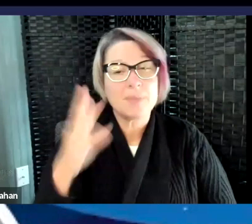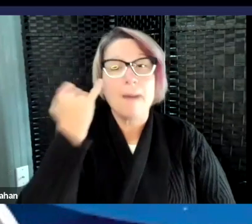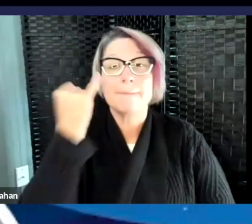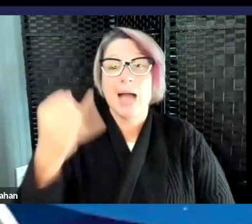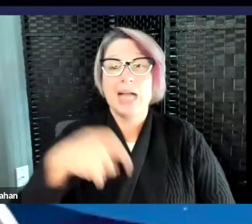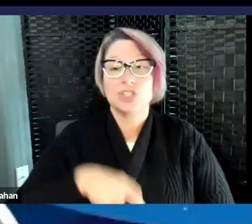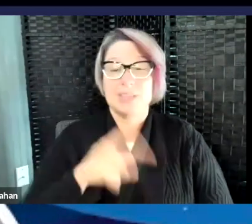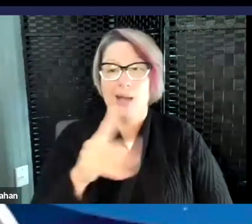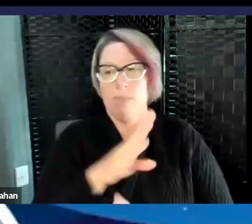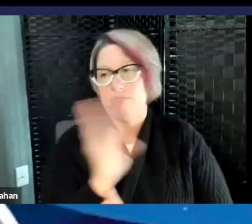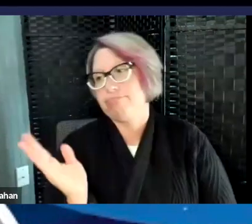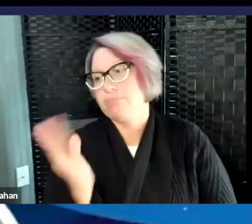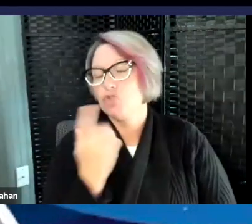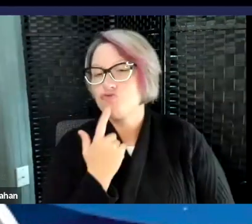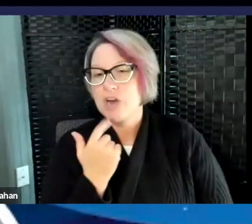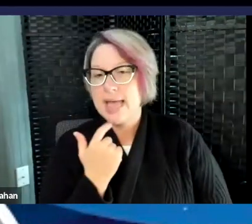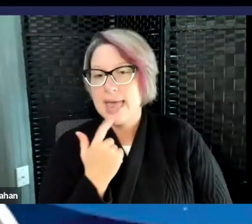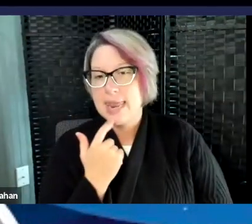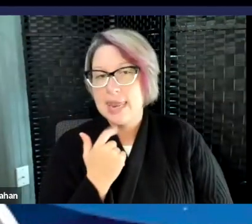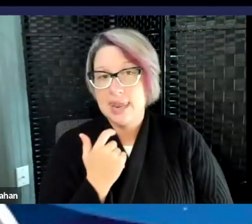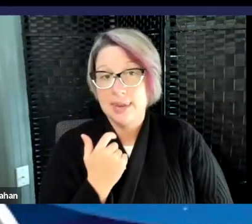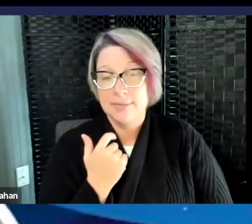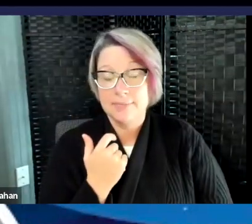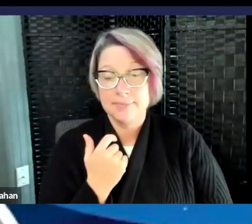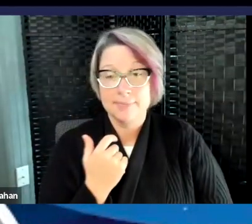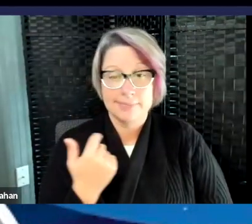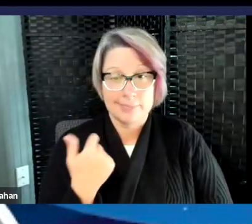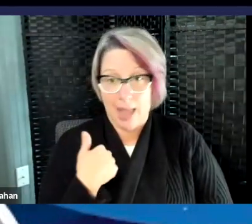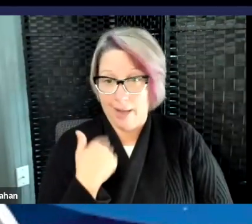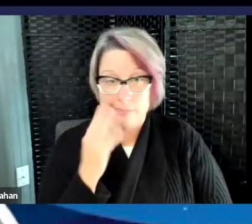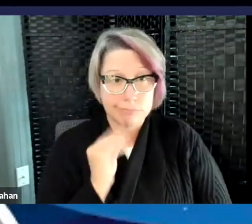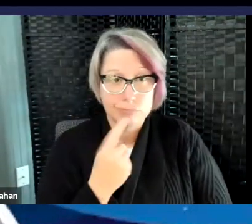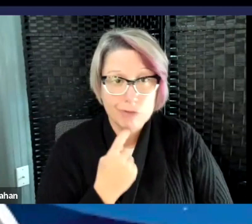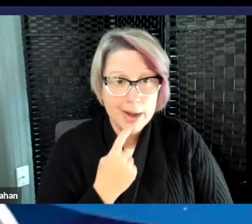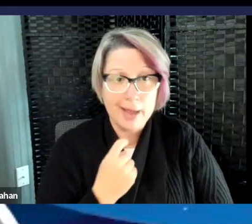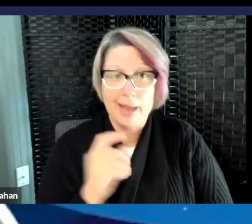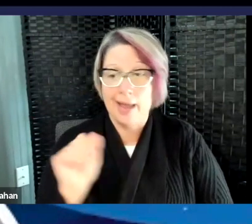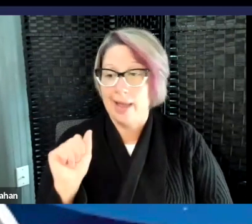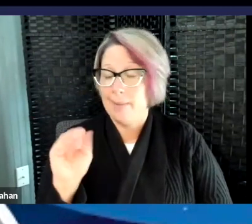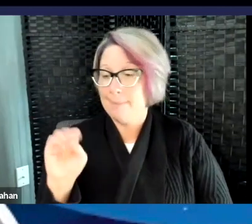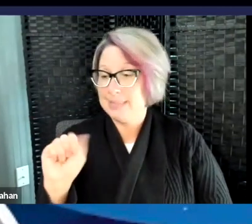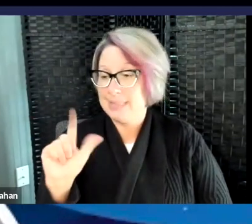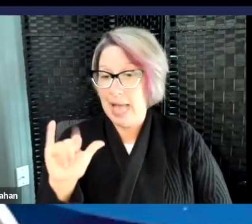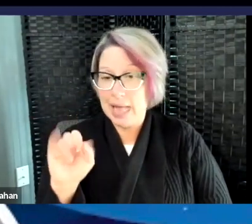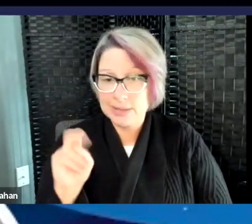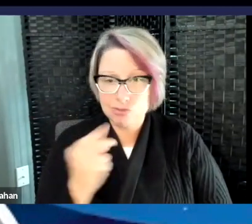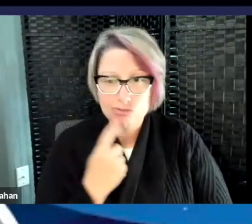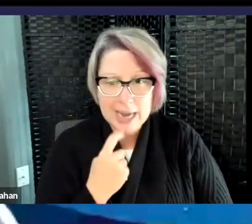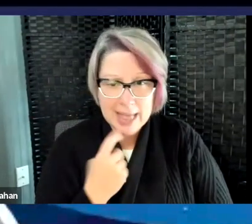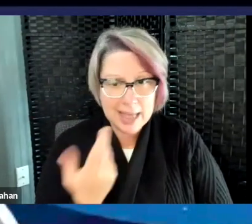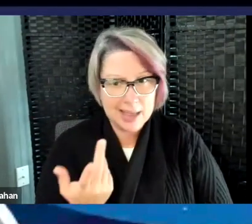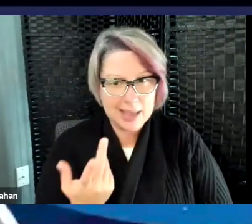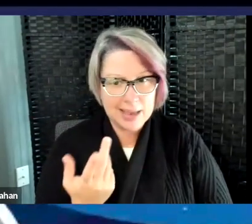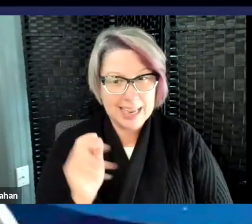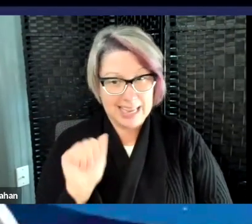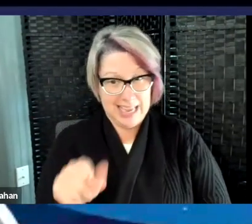red. We've all been in the red. I've been in the red. Miss Allison's been in the red, right? Can you make a good